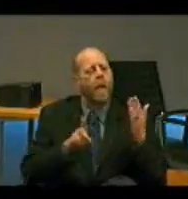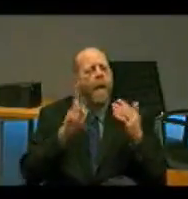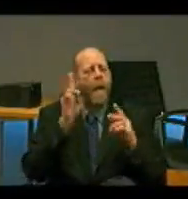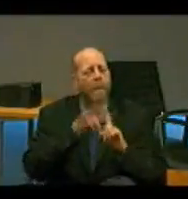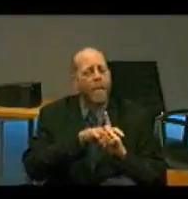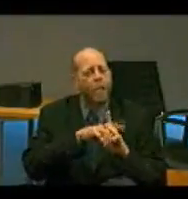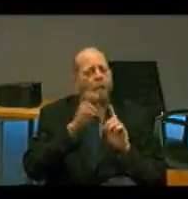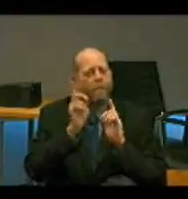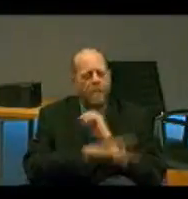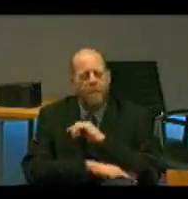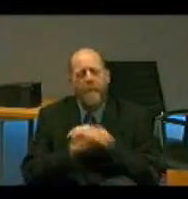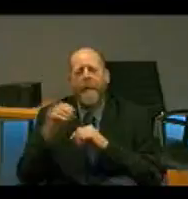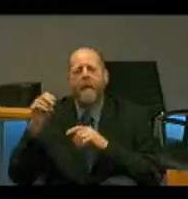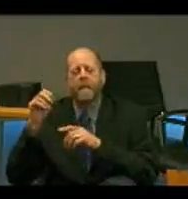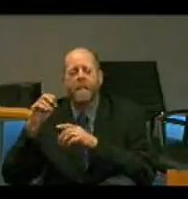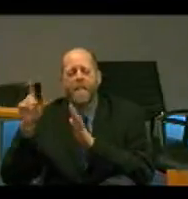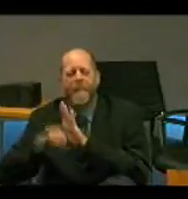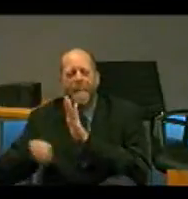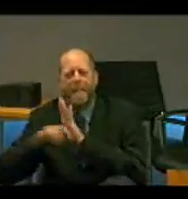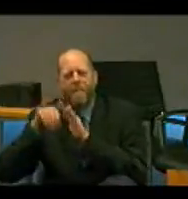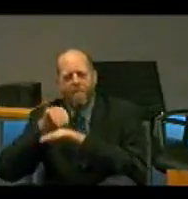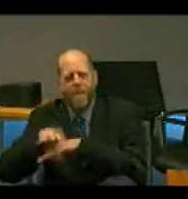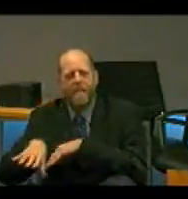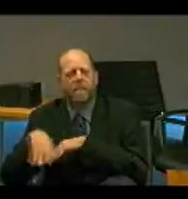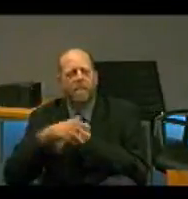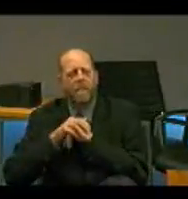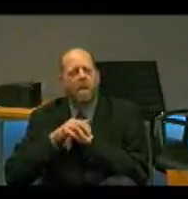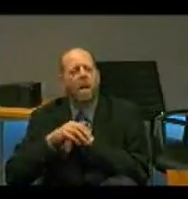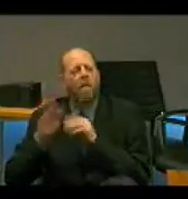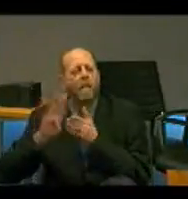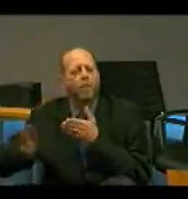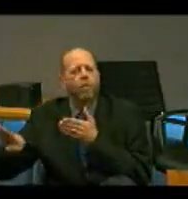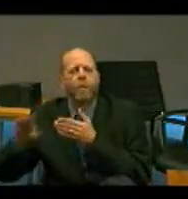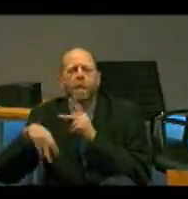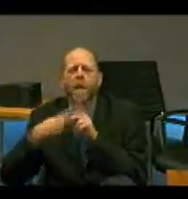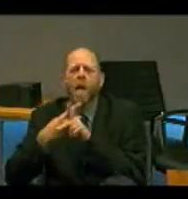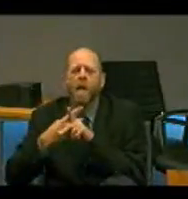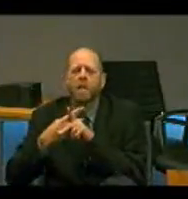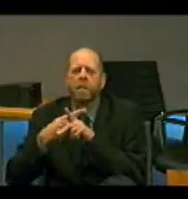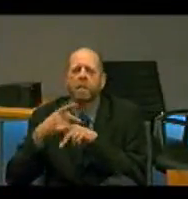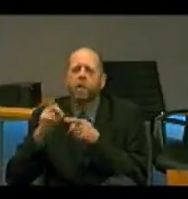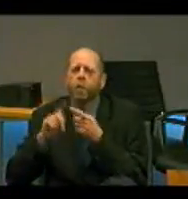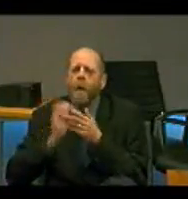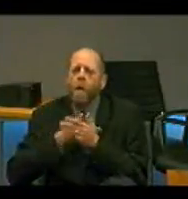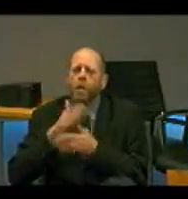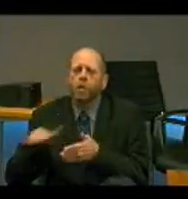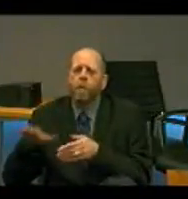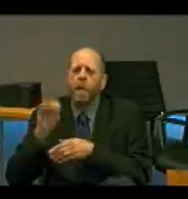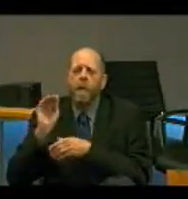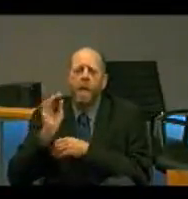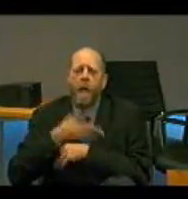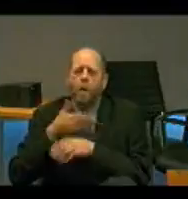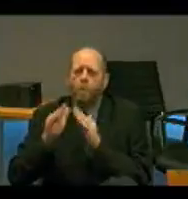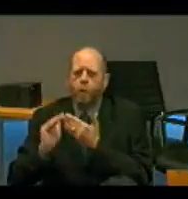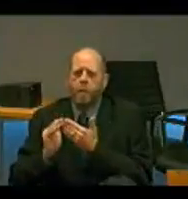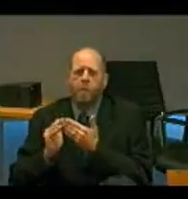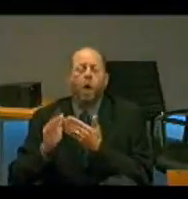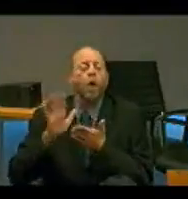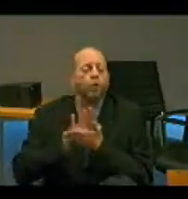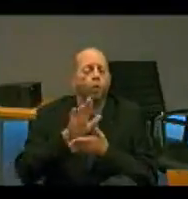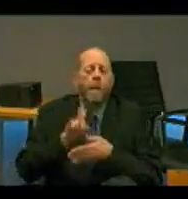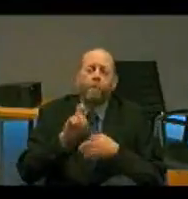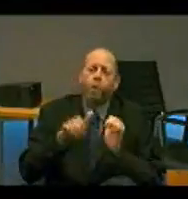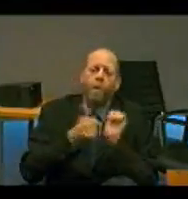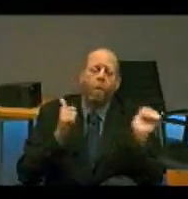discipline and to the stunningly negative effects of the exclusionary forms of discipline to our children and our communities. Schools have